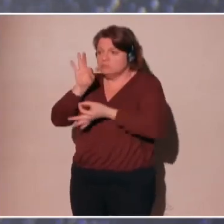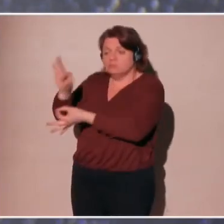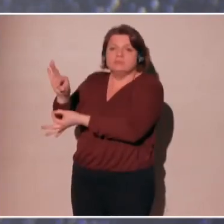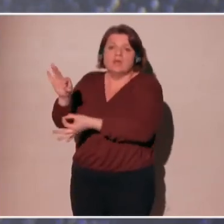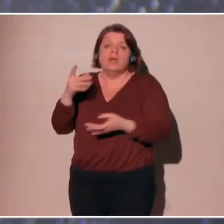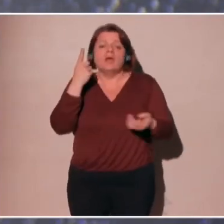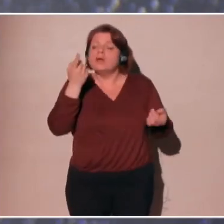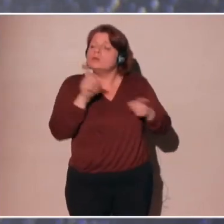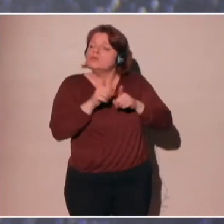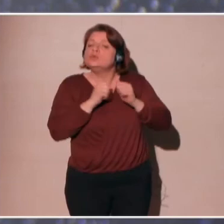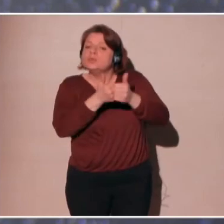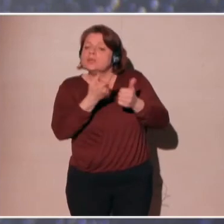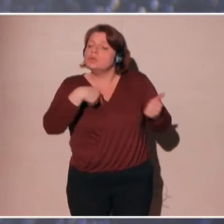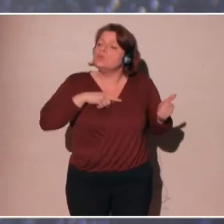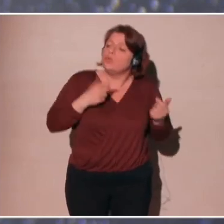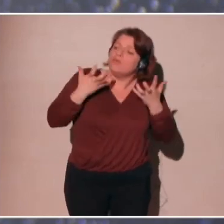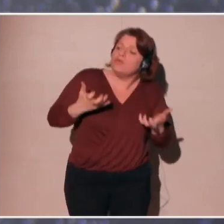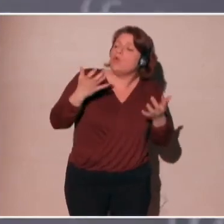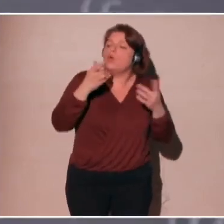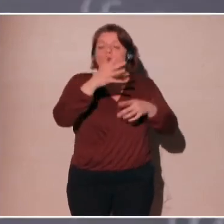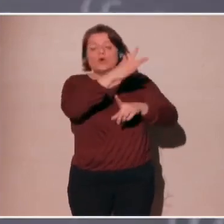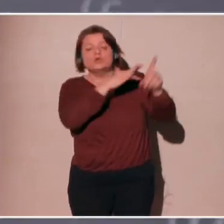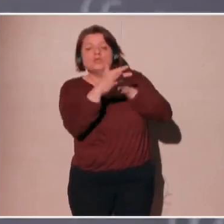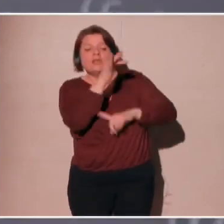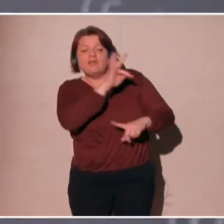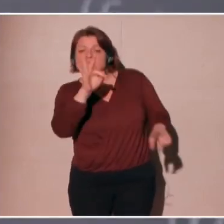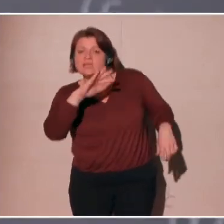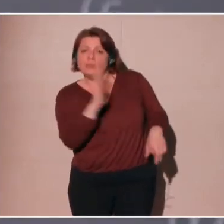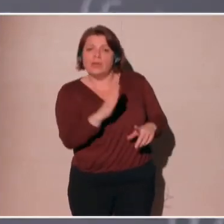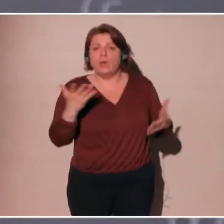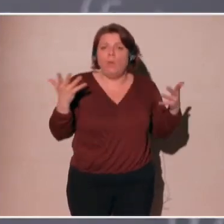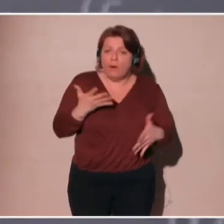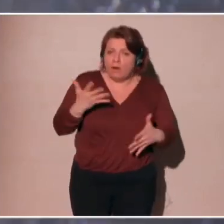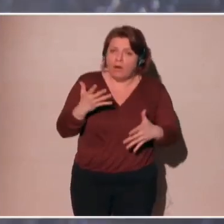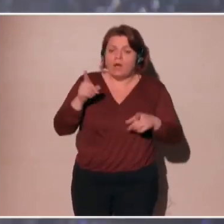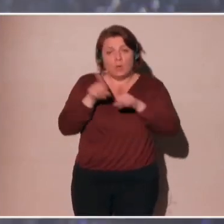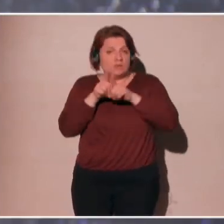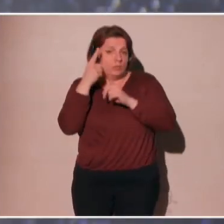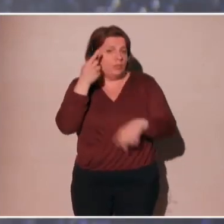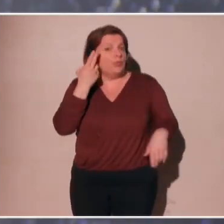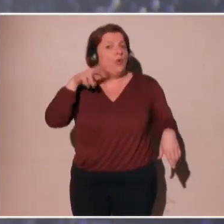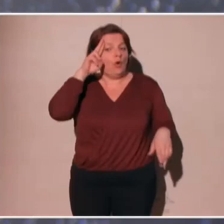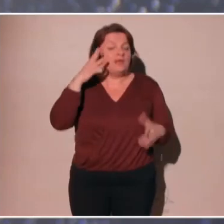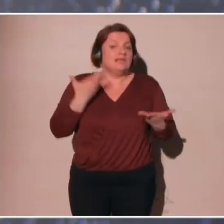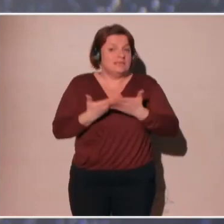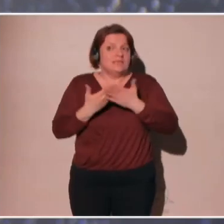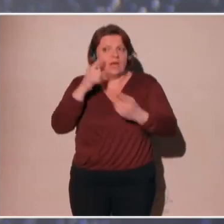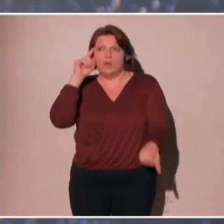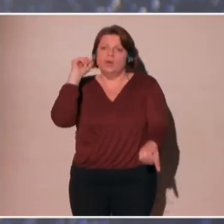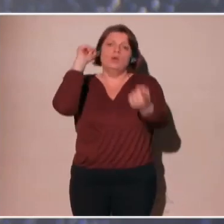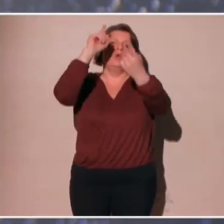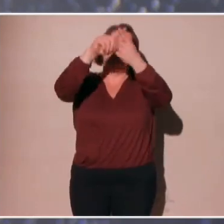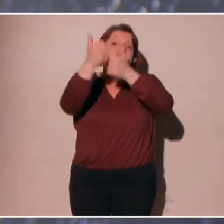the topics being researched, and depending on what they can bring to society, to